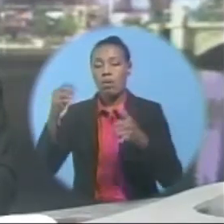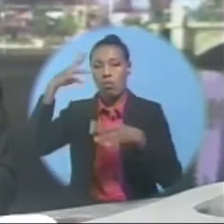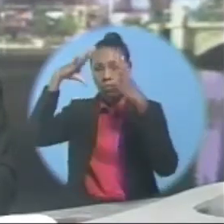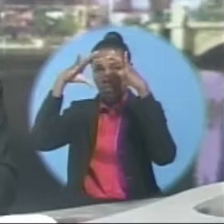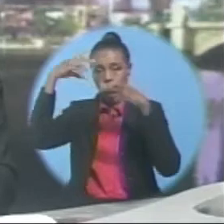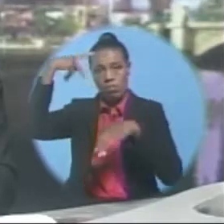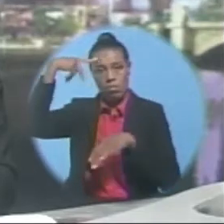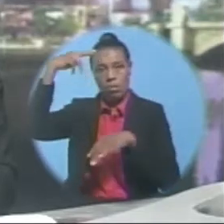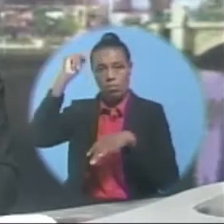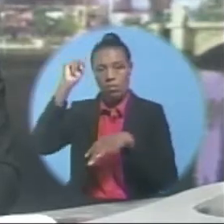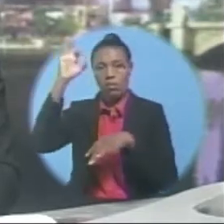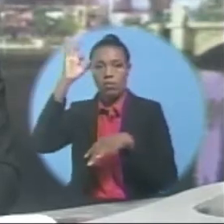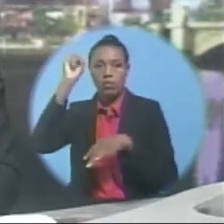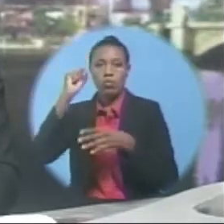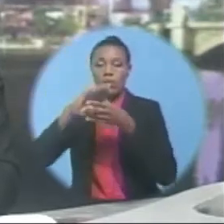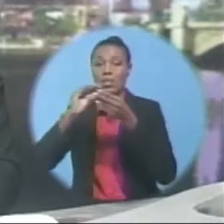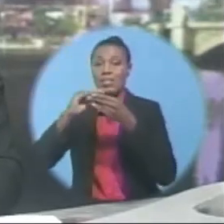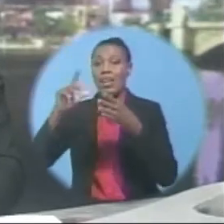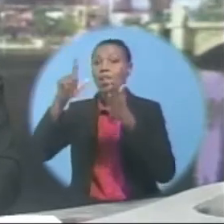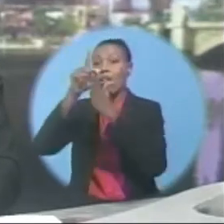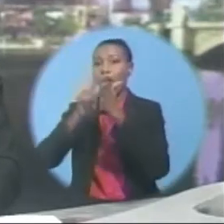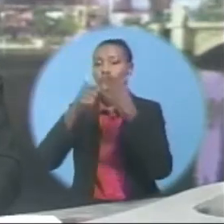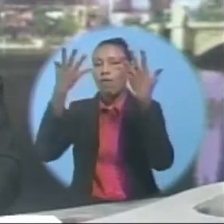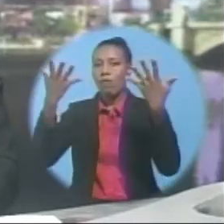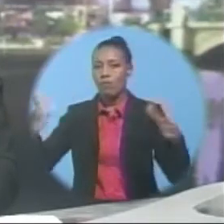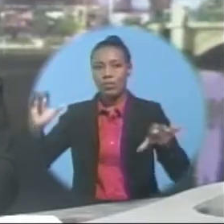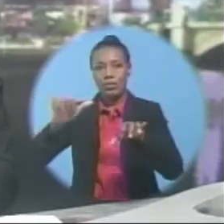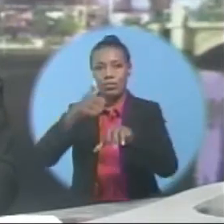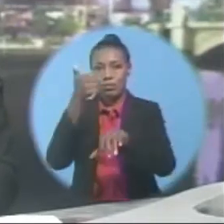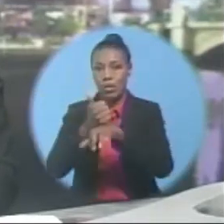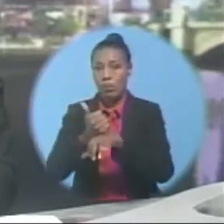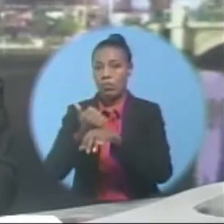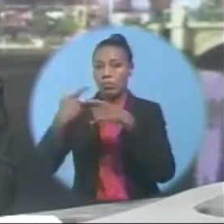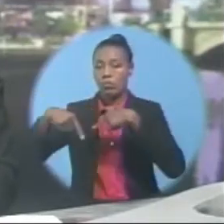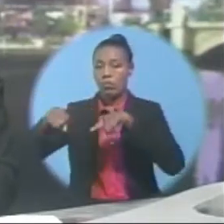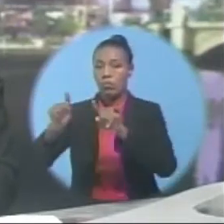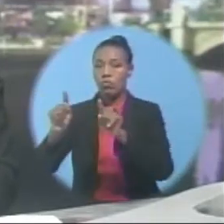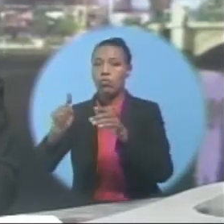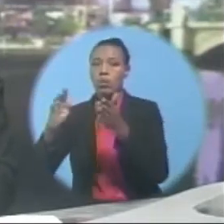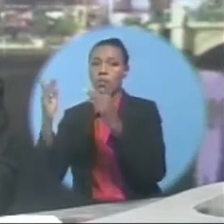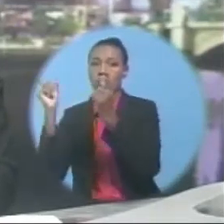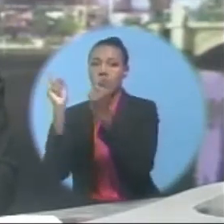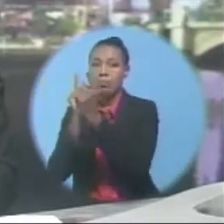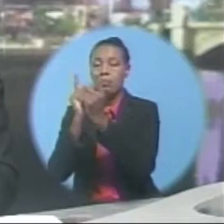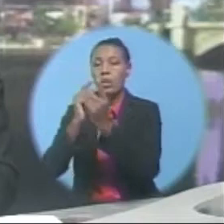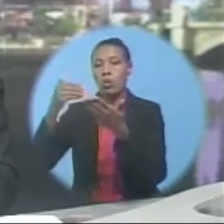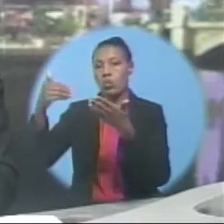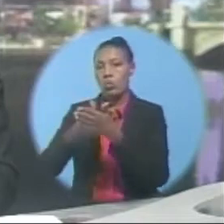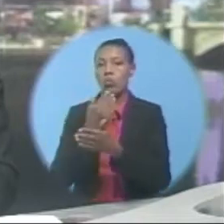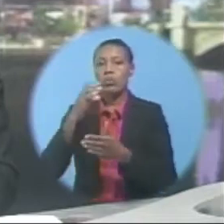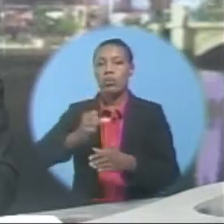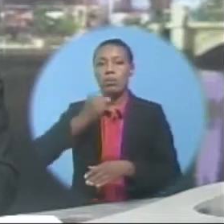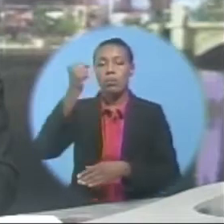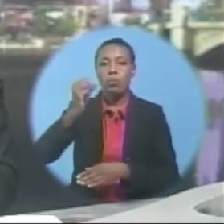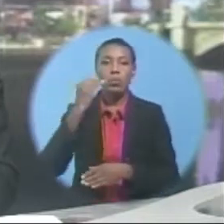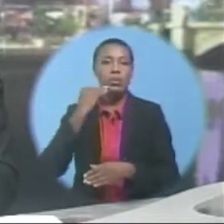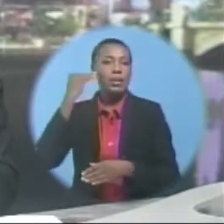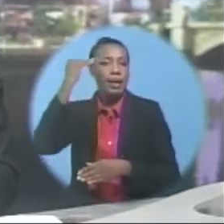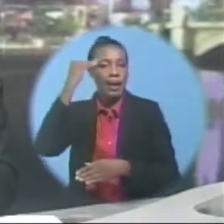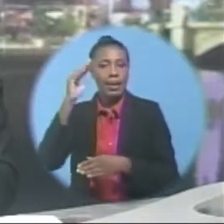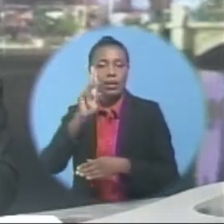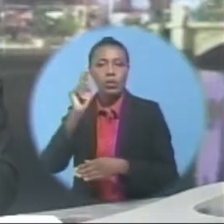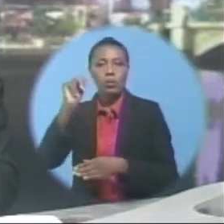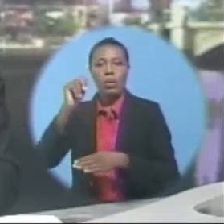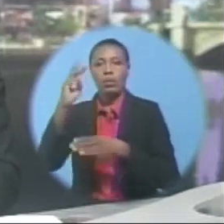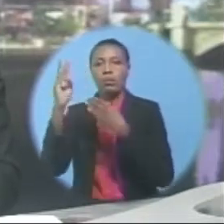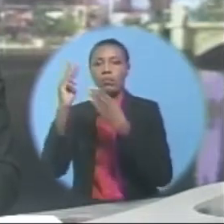has been completed. He made the revelation during a courtesy call with the newly appointed head of the UN Women Multi-Country Office